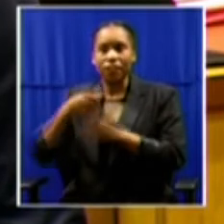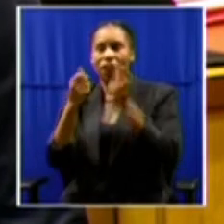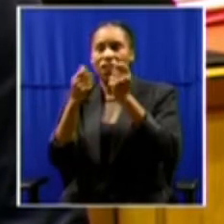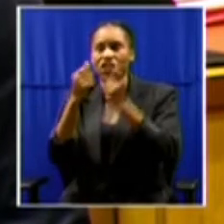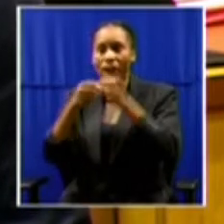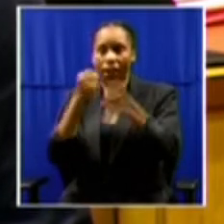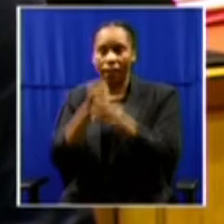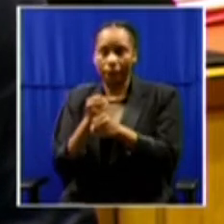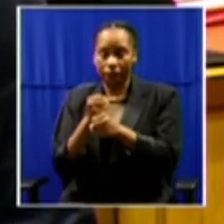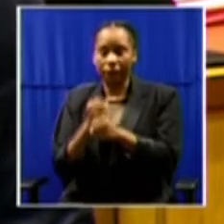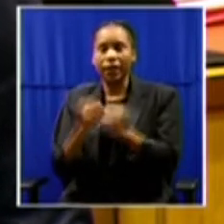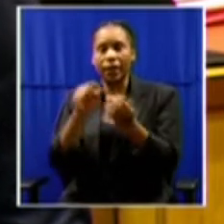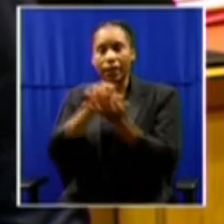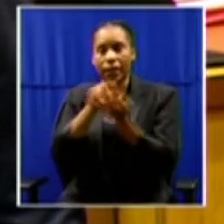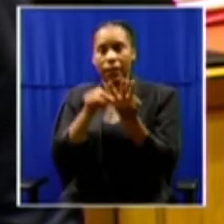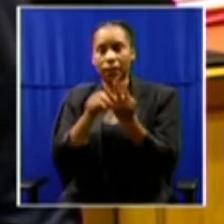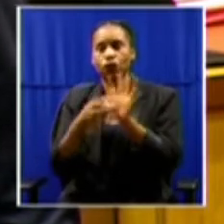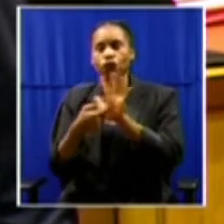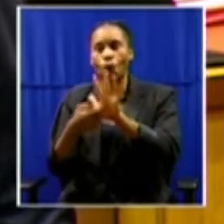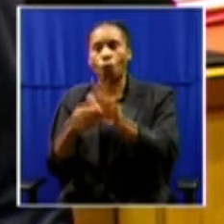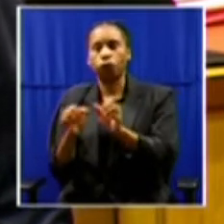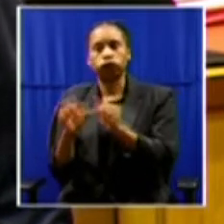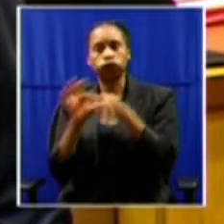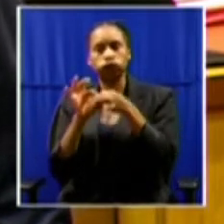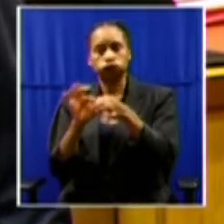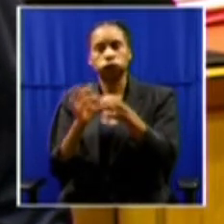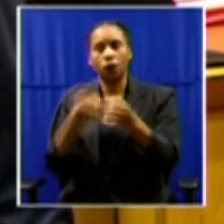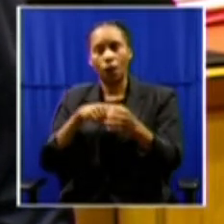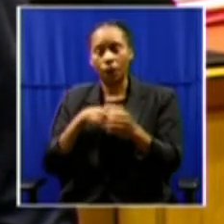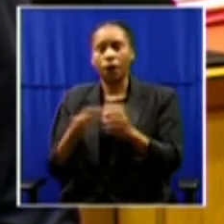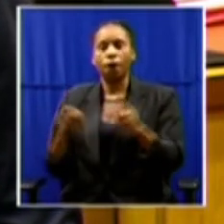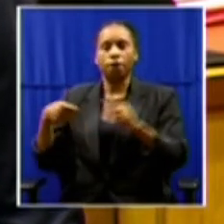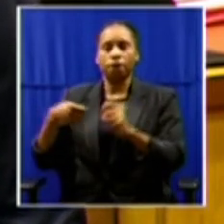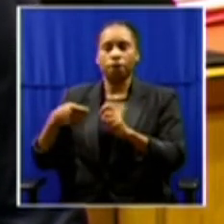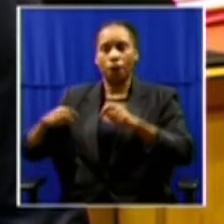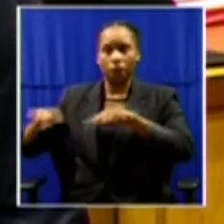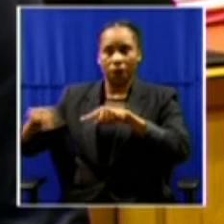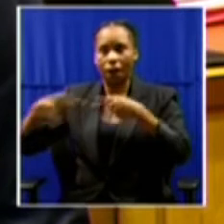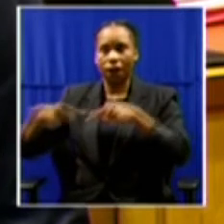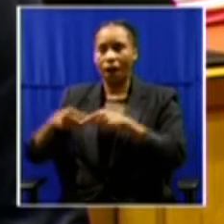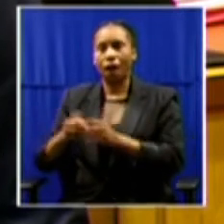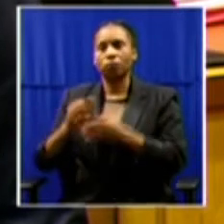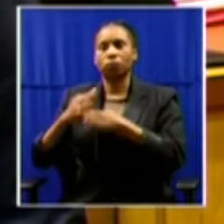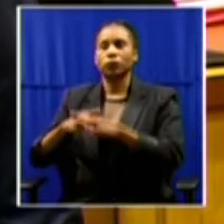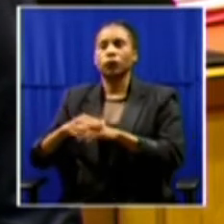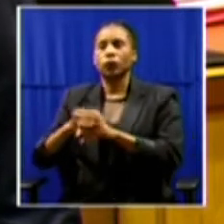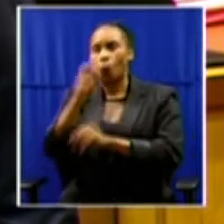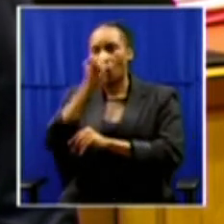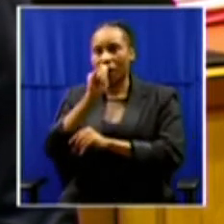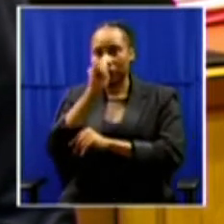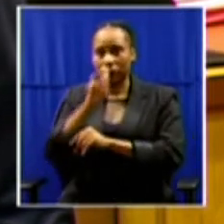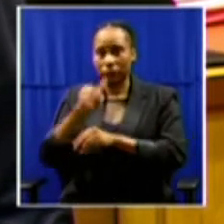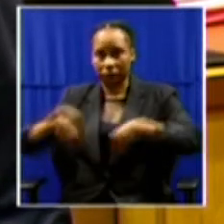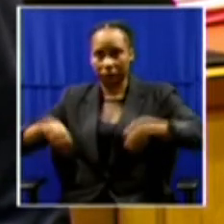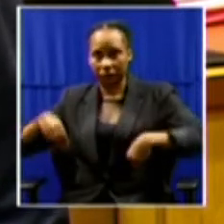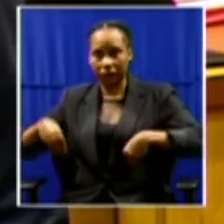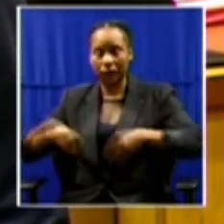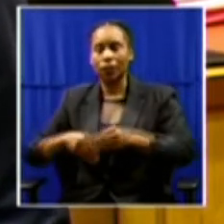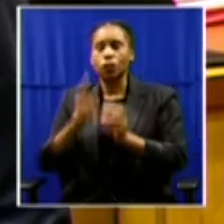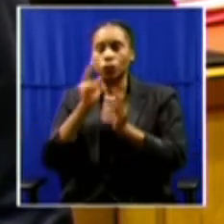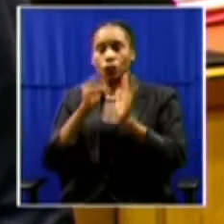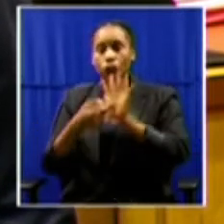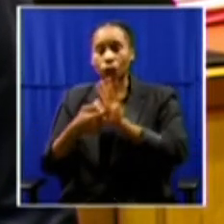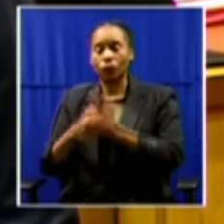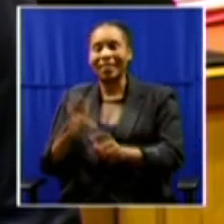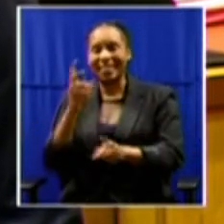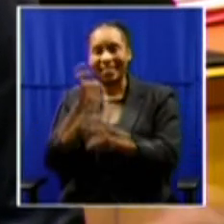So this shows our commitment to the fight against corruption and to ensure that even during these difficult fiscal